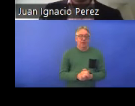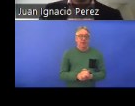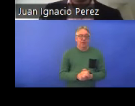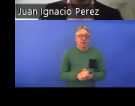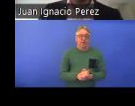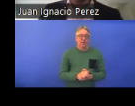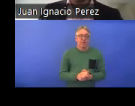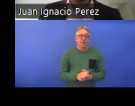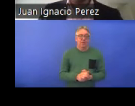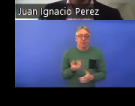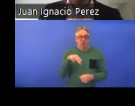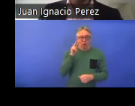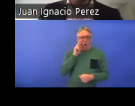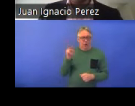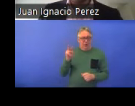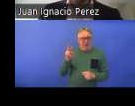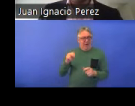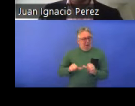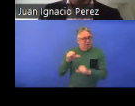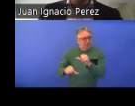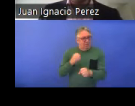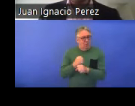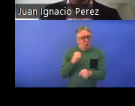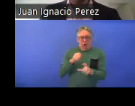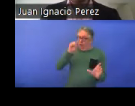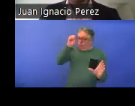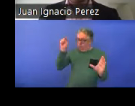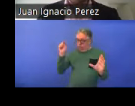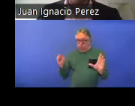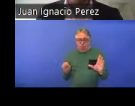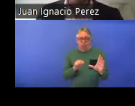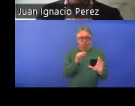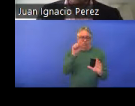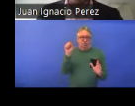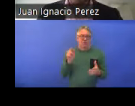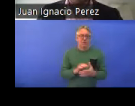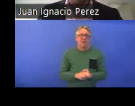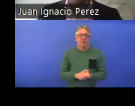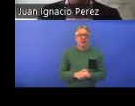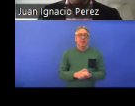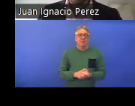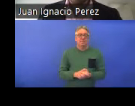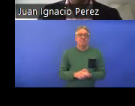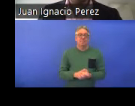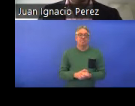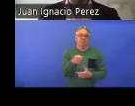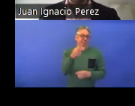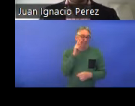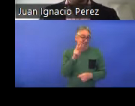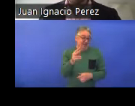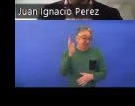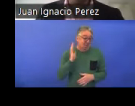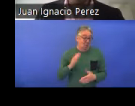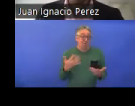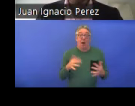In the screen now, we project the typical diagram of the review